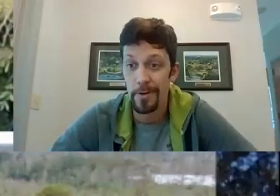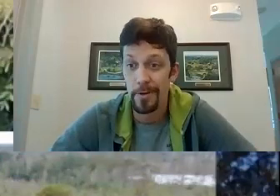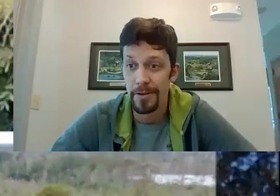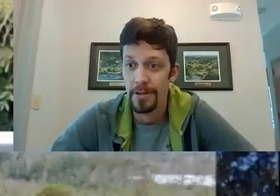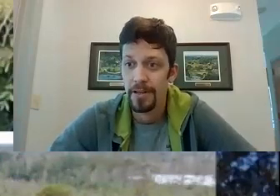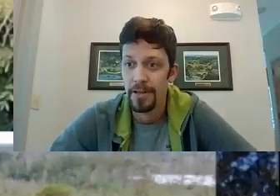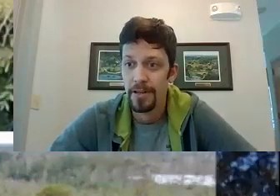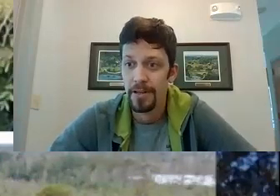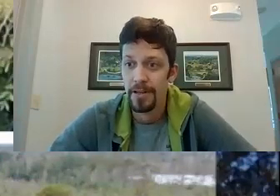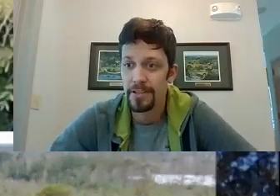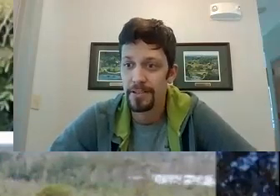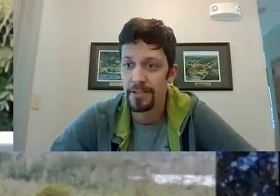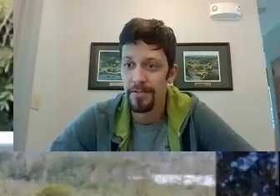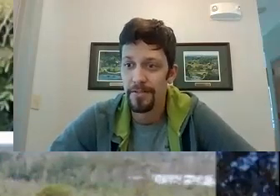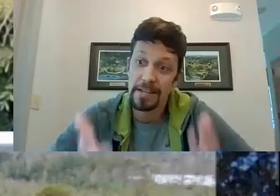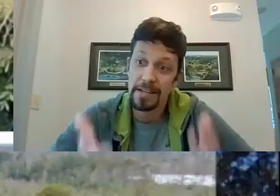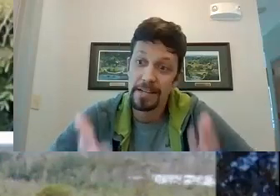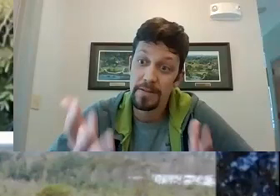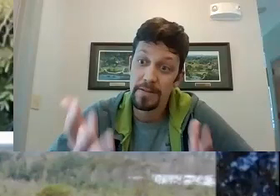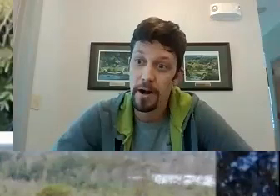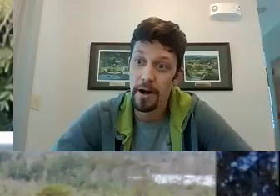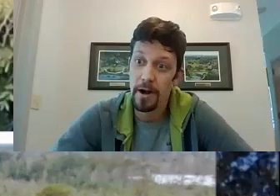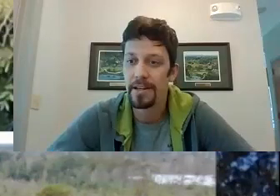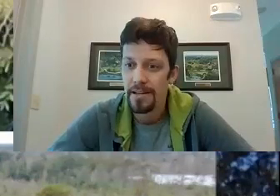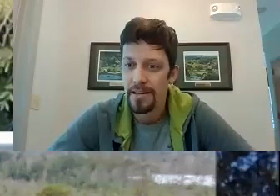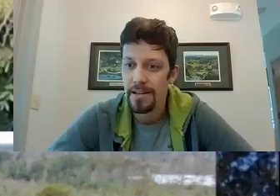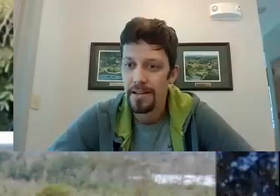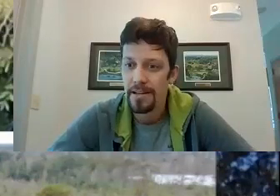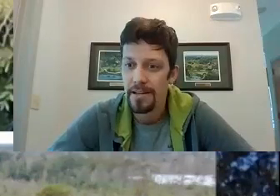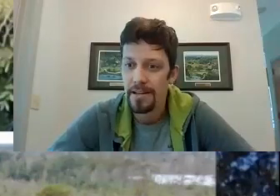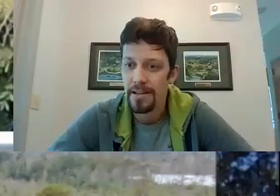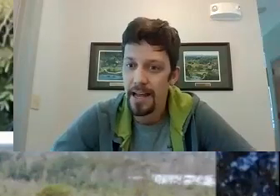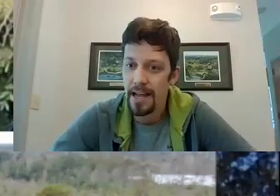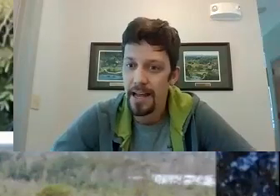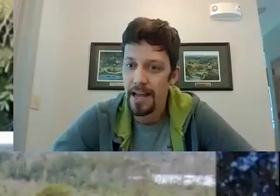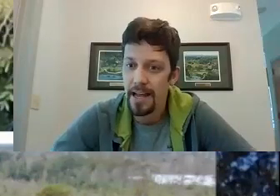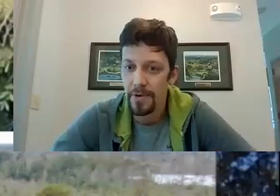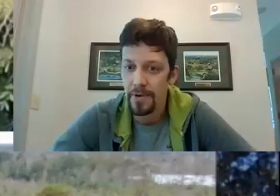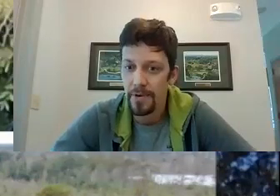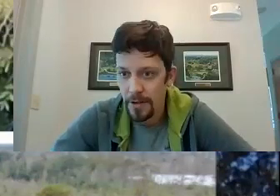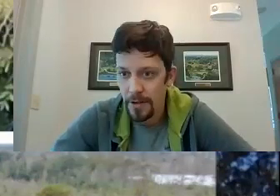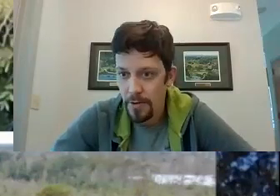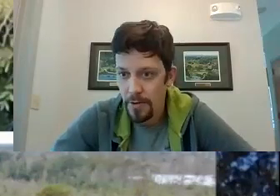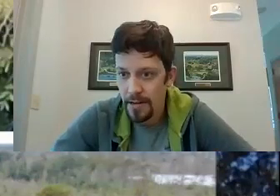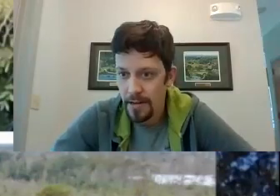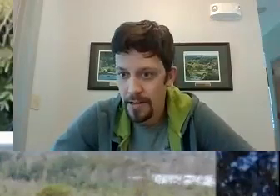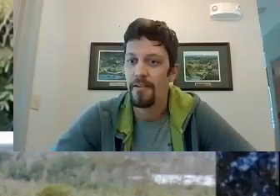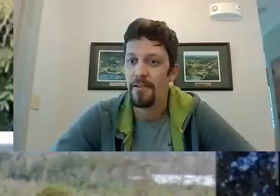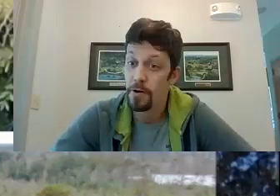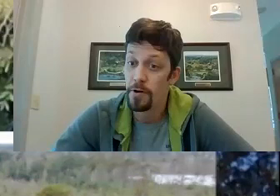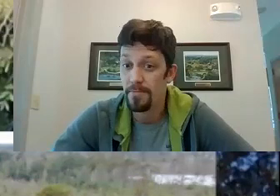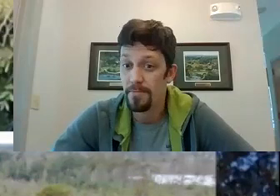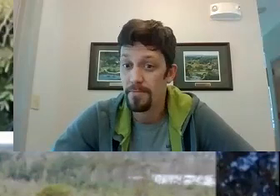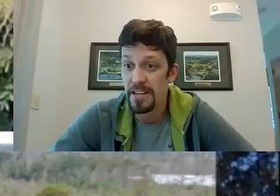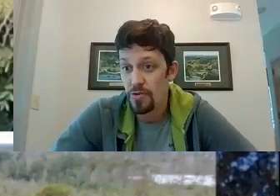hill. So a little bit of an oxymoron, but that's kind of what it is. It's a floating, kind of marshy,